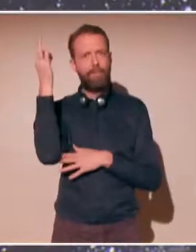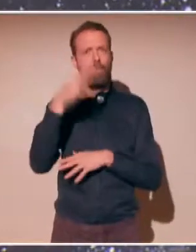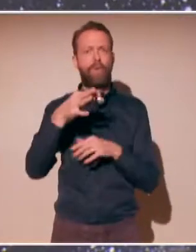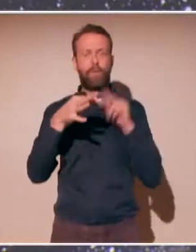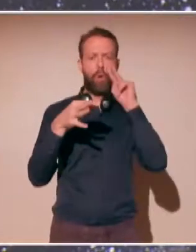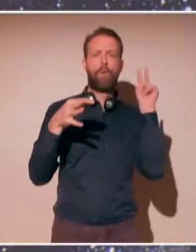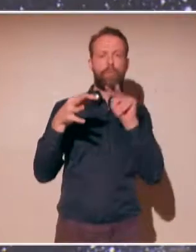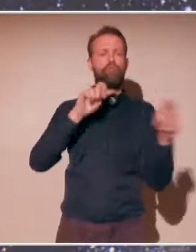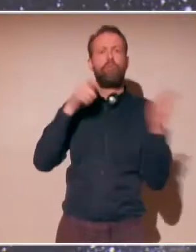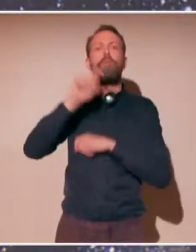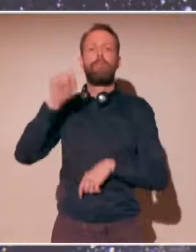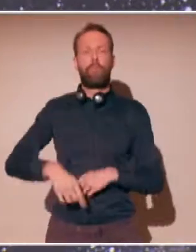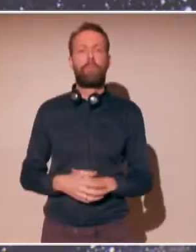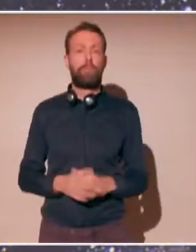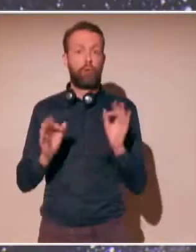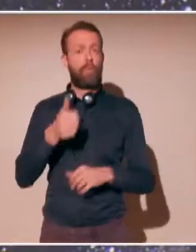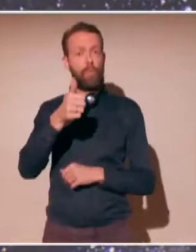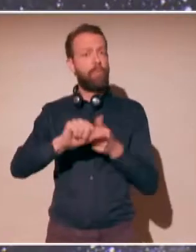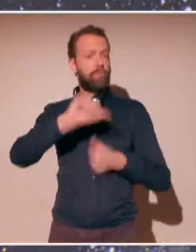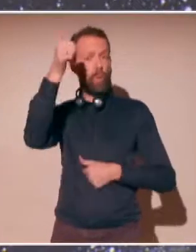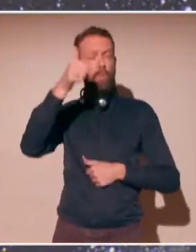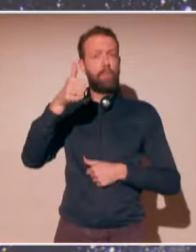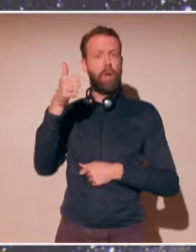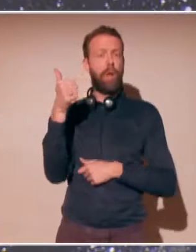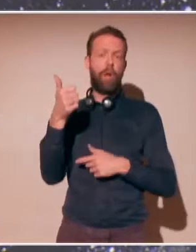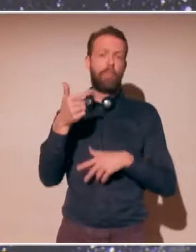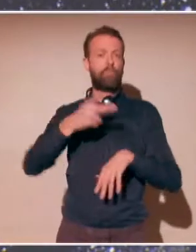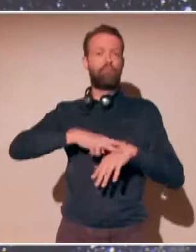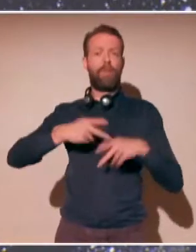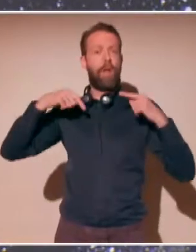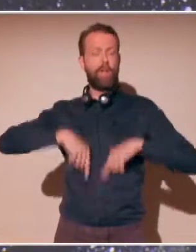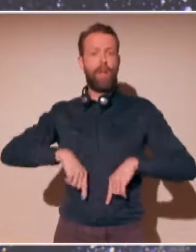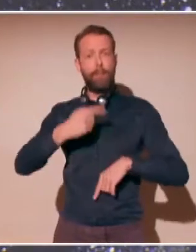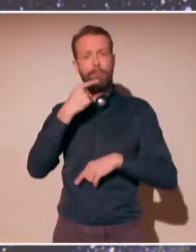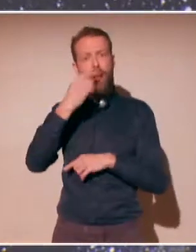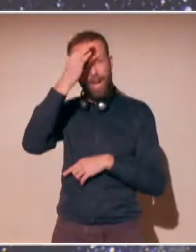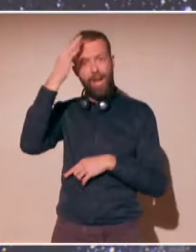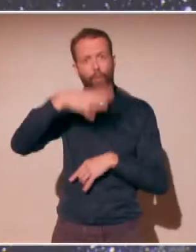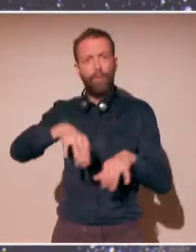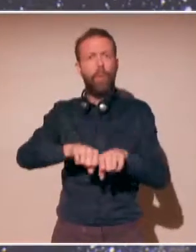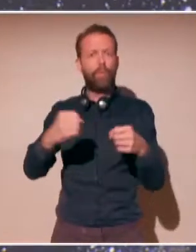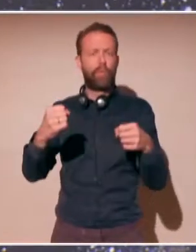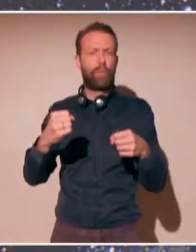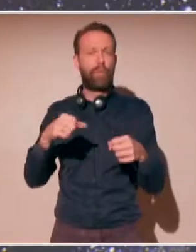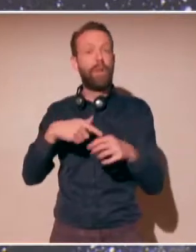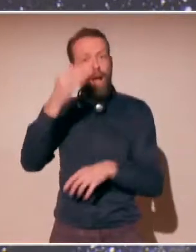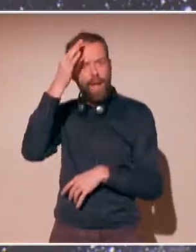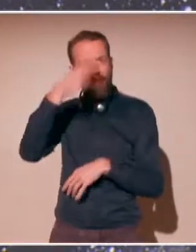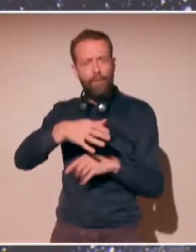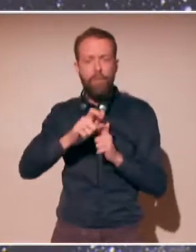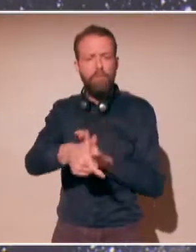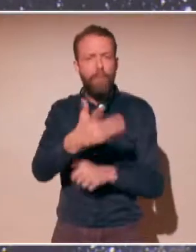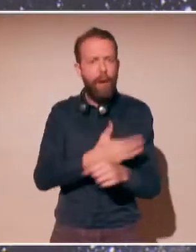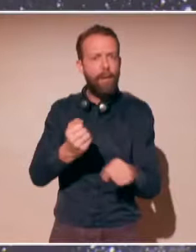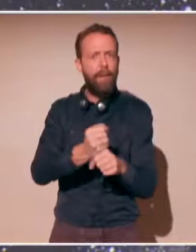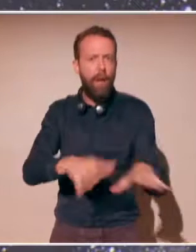to radically changed the way we look at innovation. You talked about disruptive innovation. You were the first